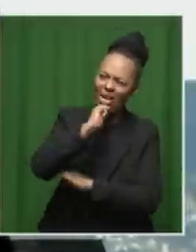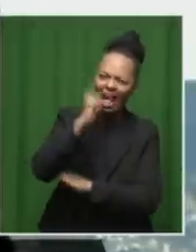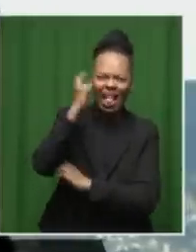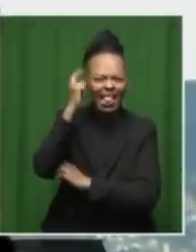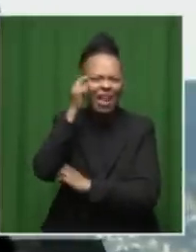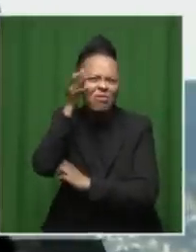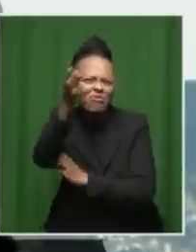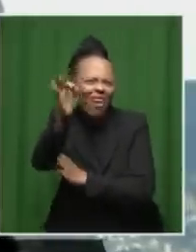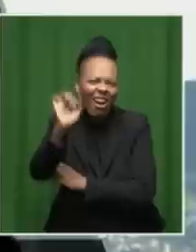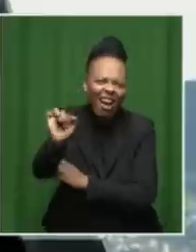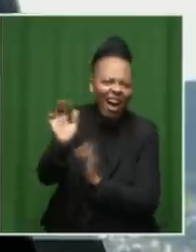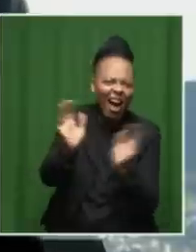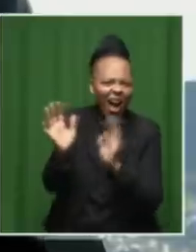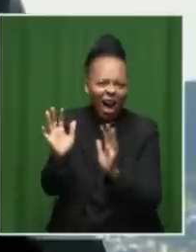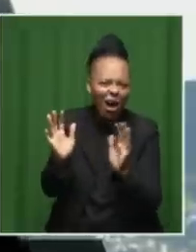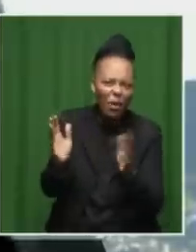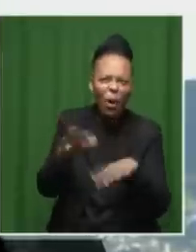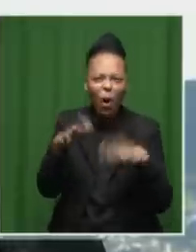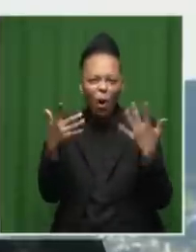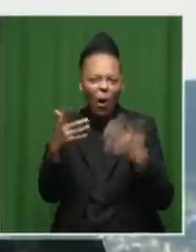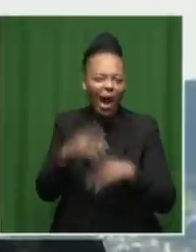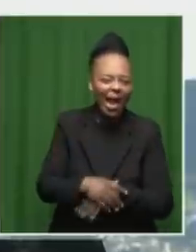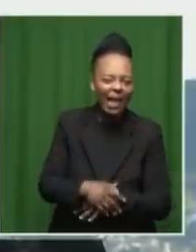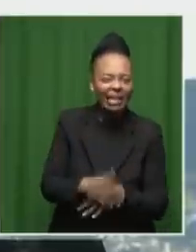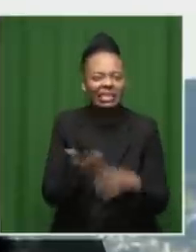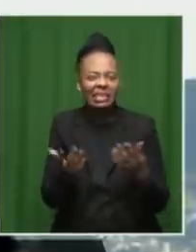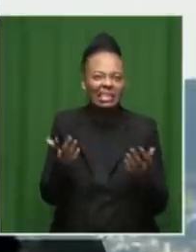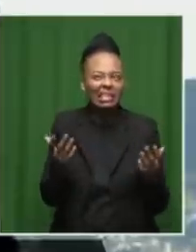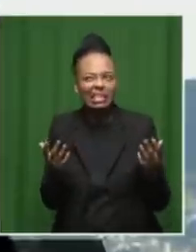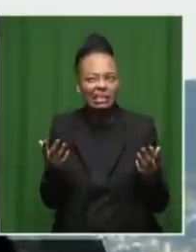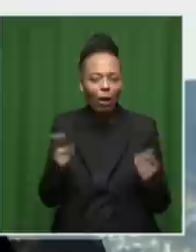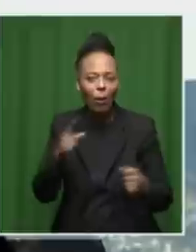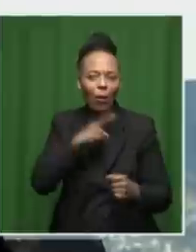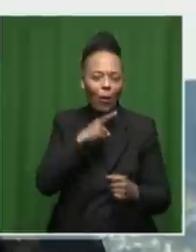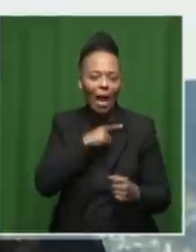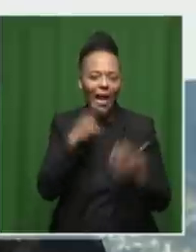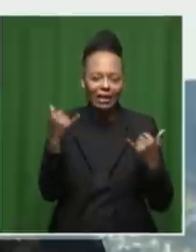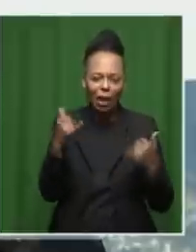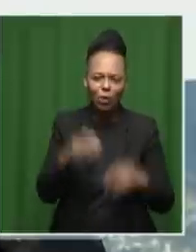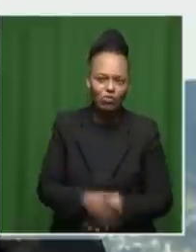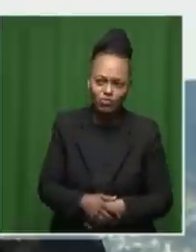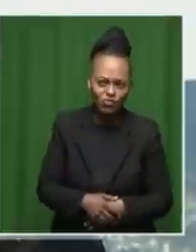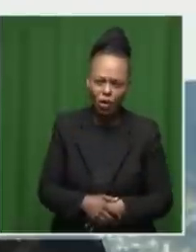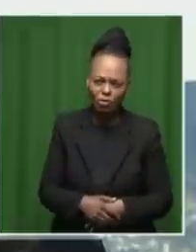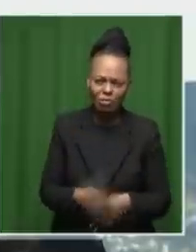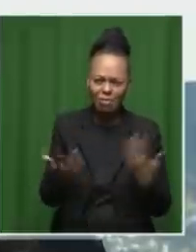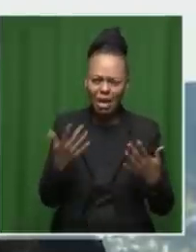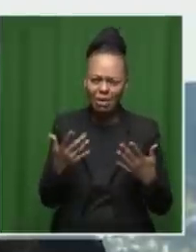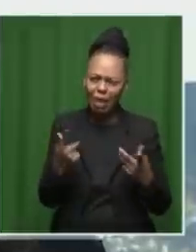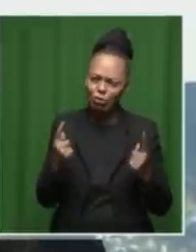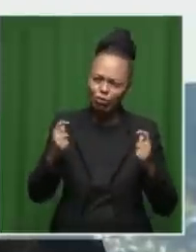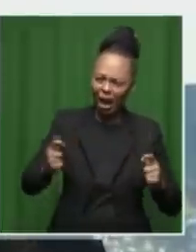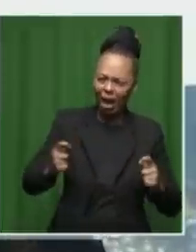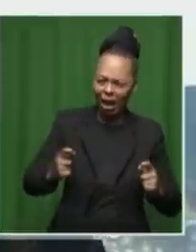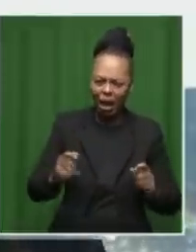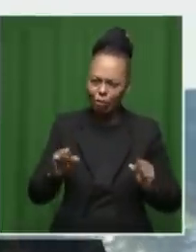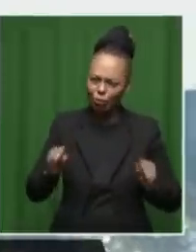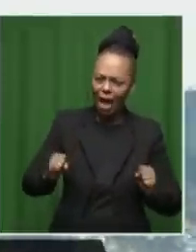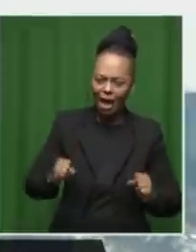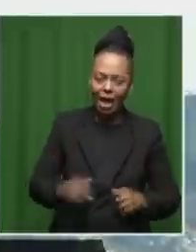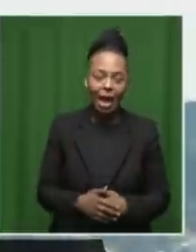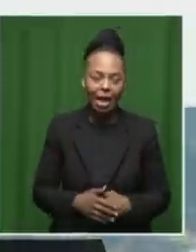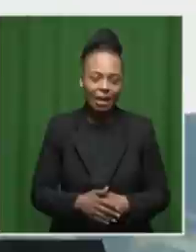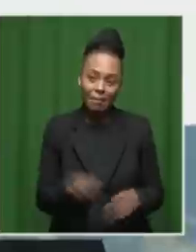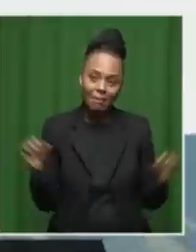or are you just looking to recover at this stage? Because I cannot imagine how fit you girls must be. Yeah, short term, obviously we want to